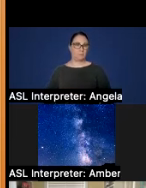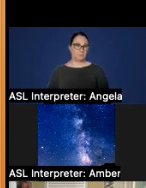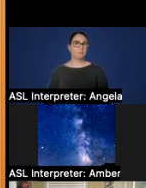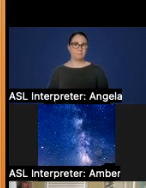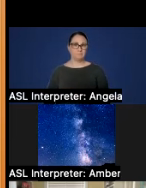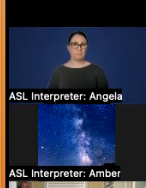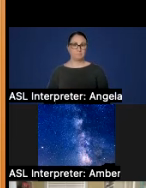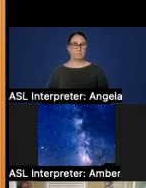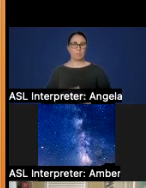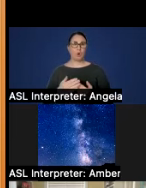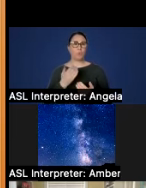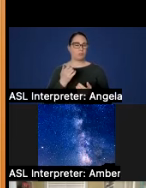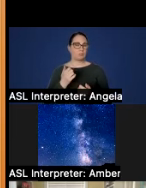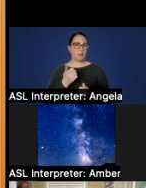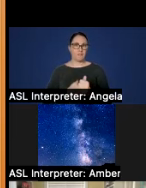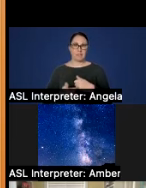That's good, Deb.